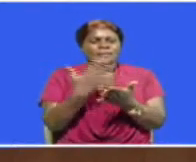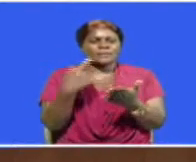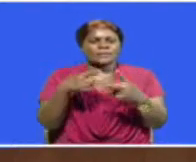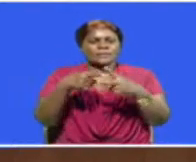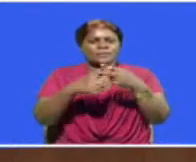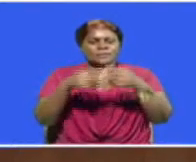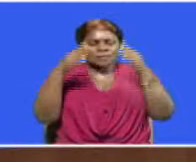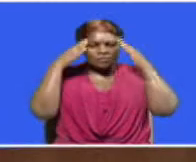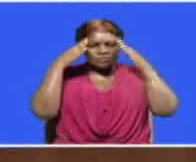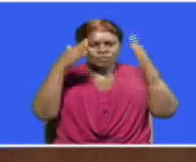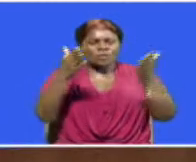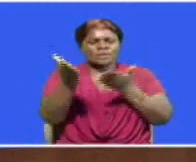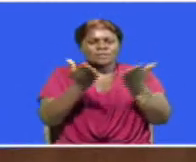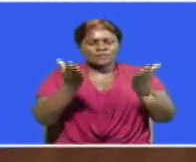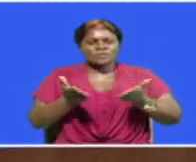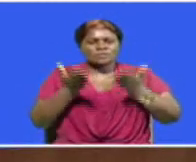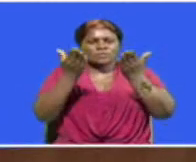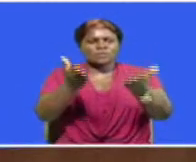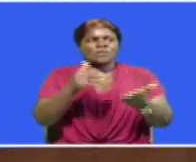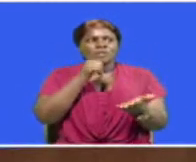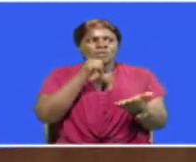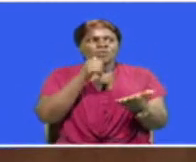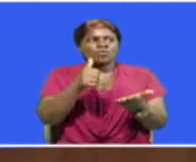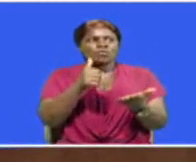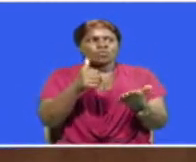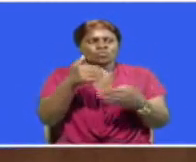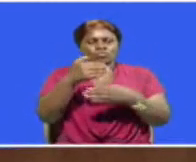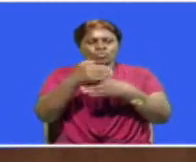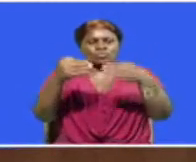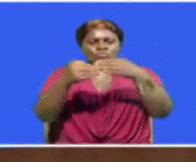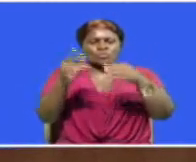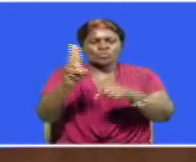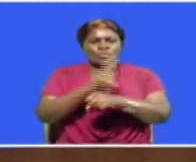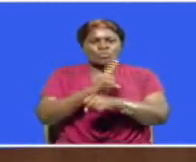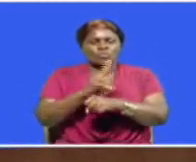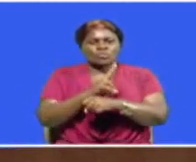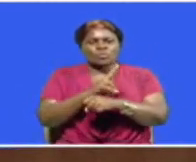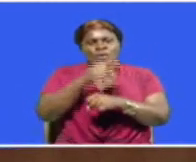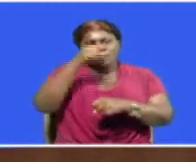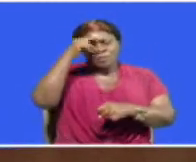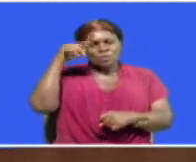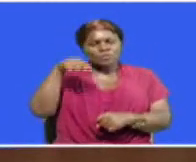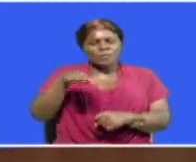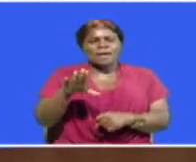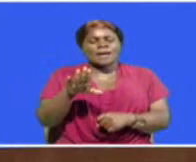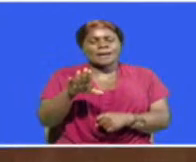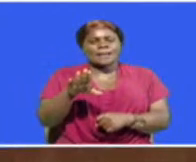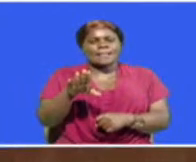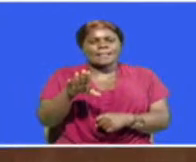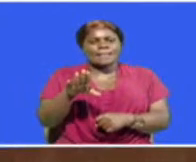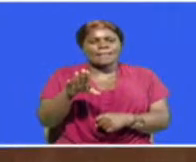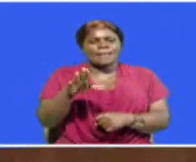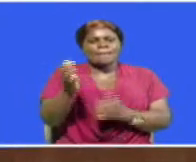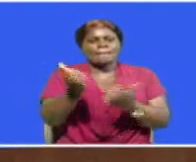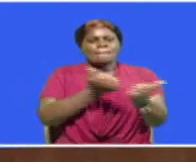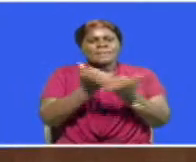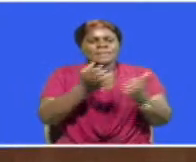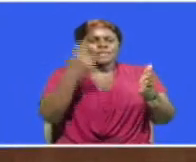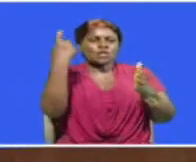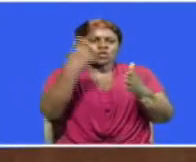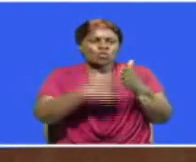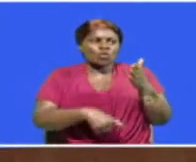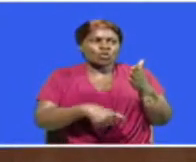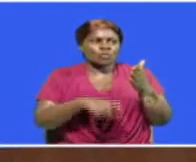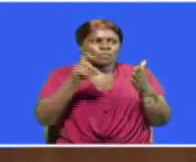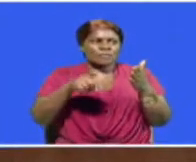be focused on service delivery and not infrastructure expenditure, even as she noted that transaction costs may